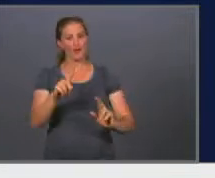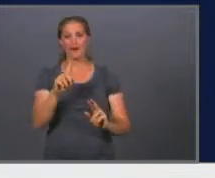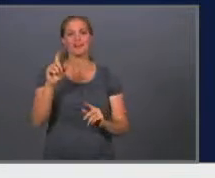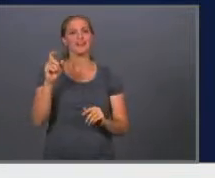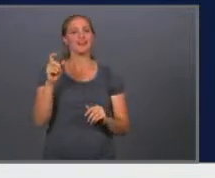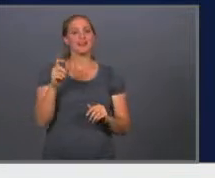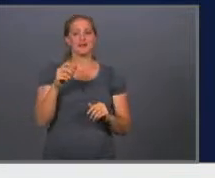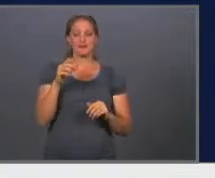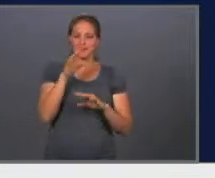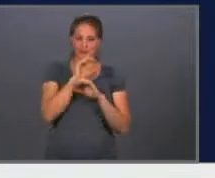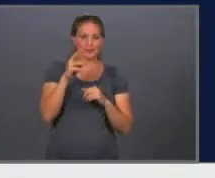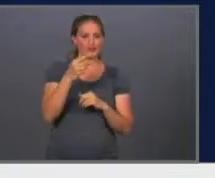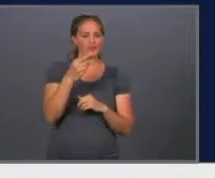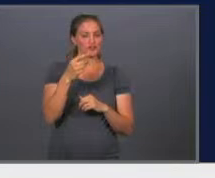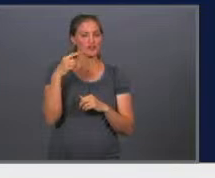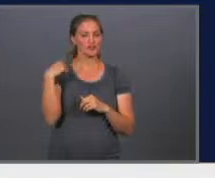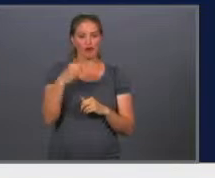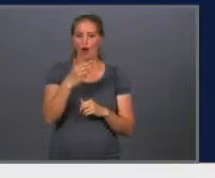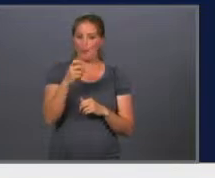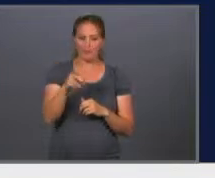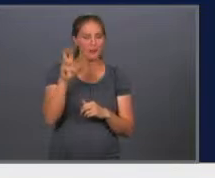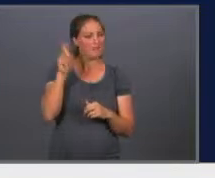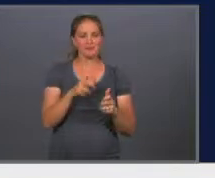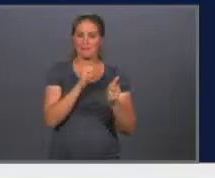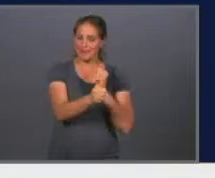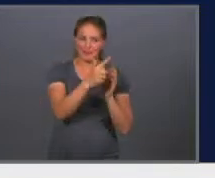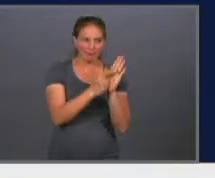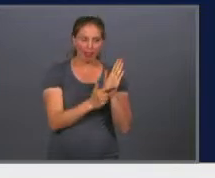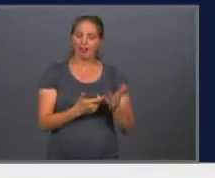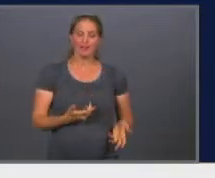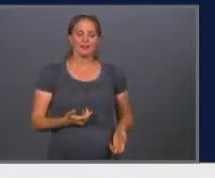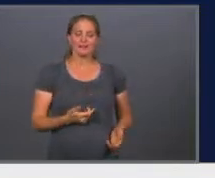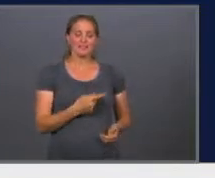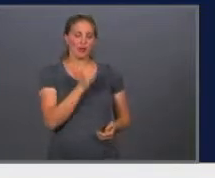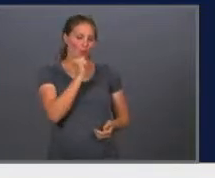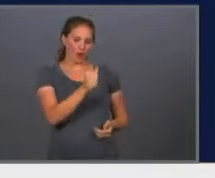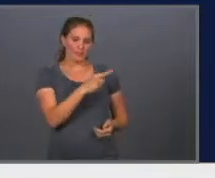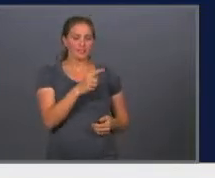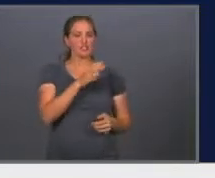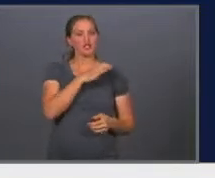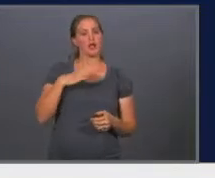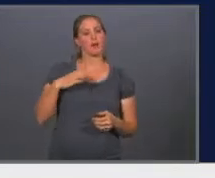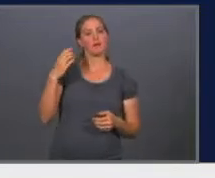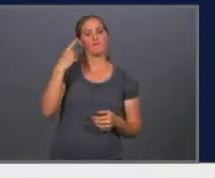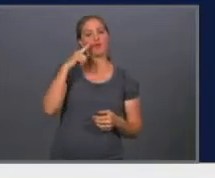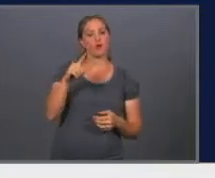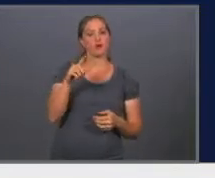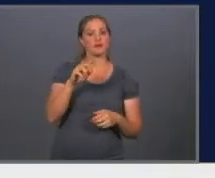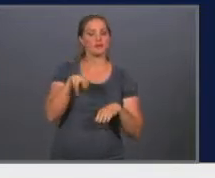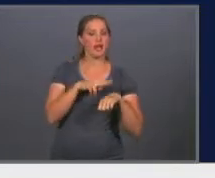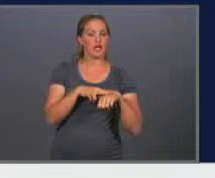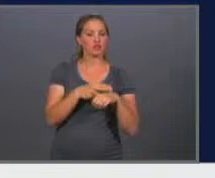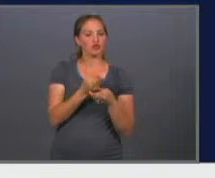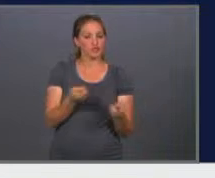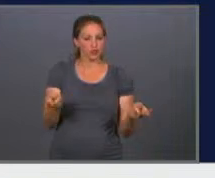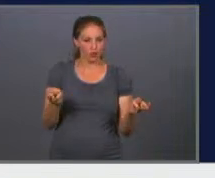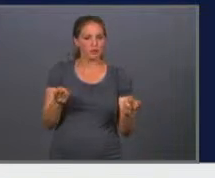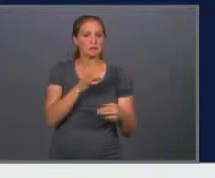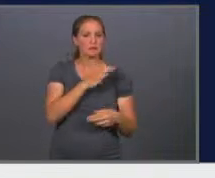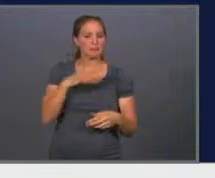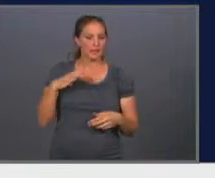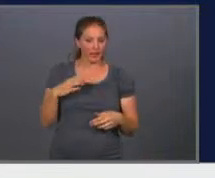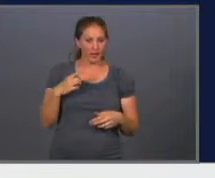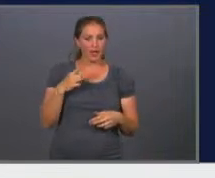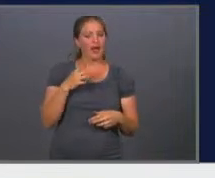He's not going to take it up, I assume, before the end of the year. He's the chairman of Natural Resources Committee, and you have just seen a fundamental